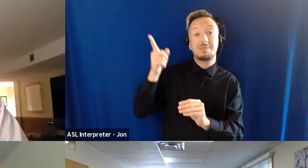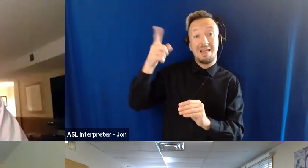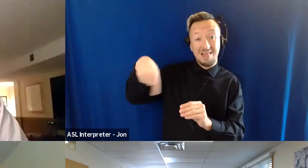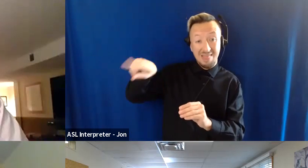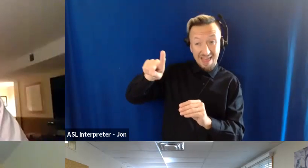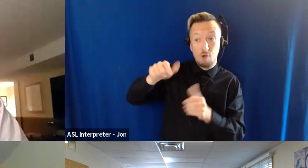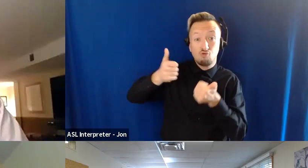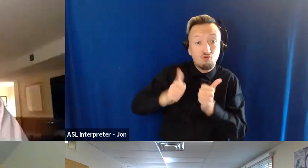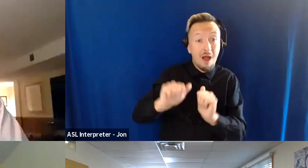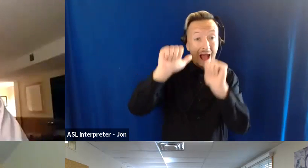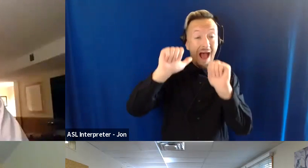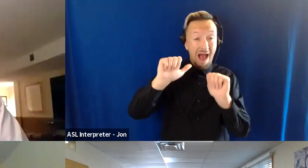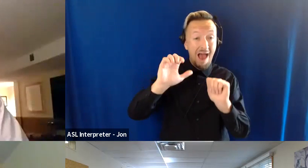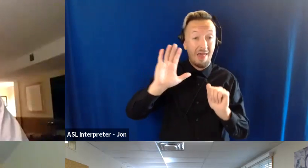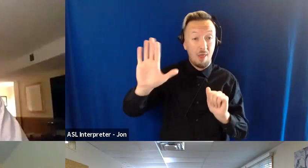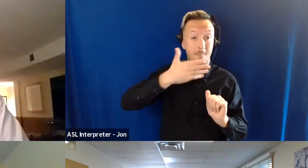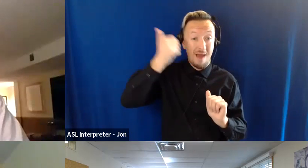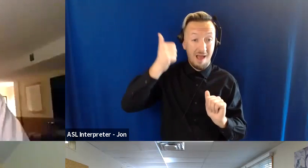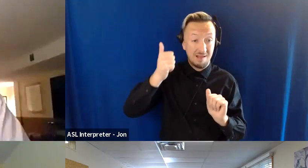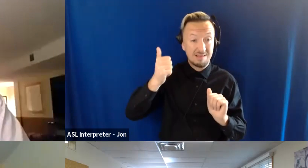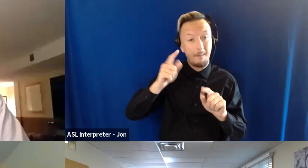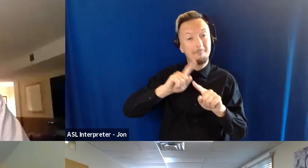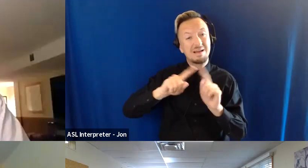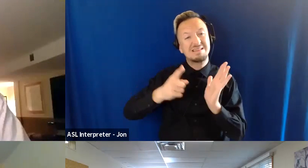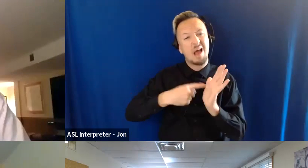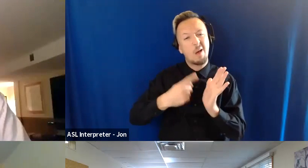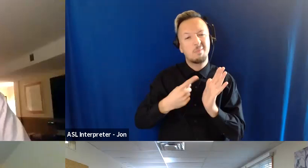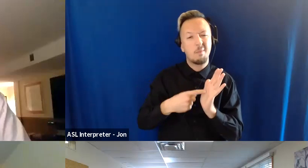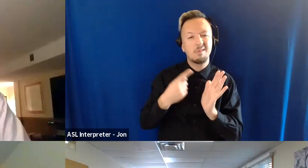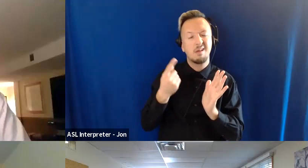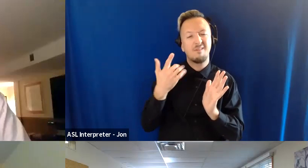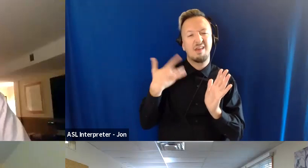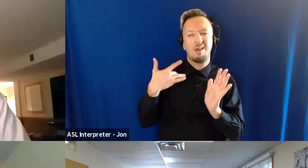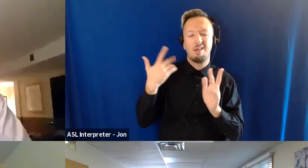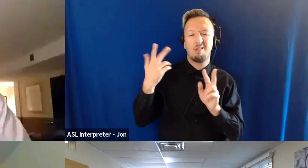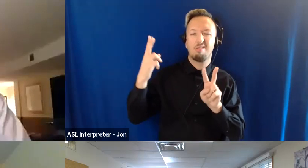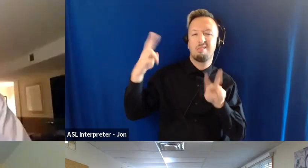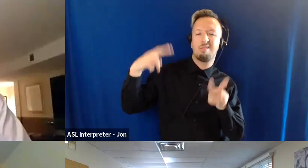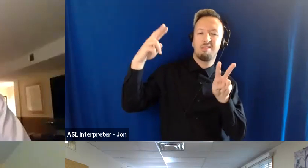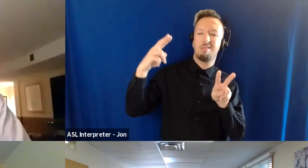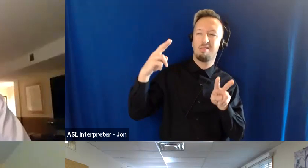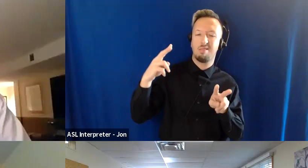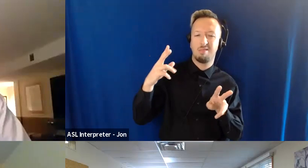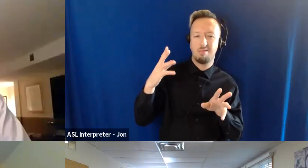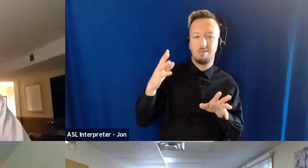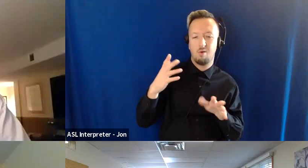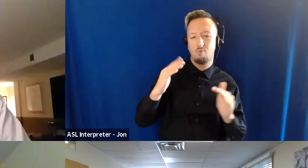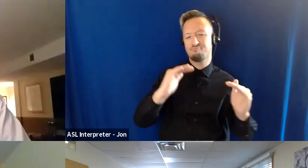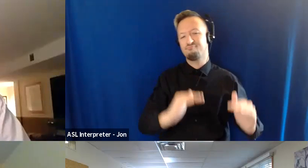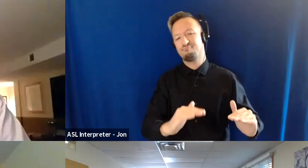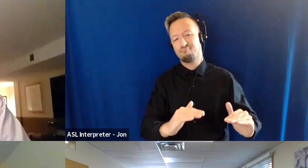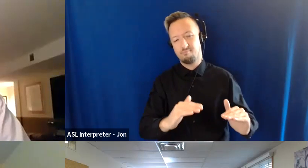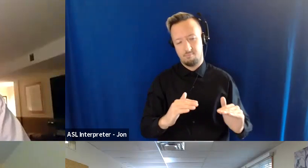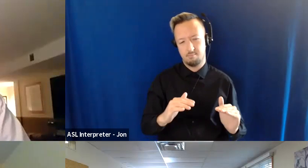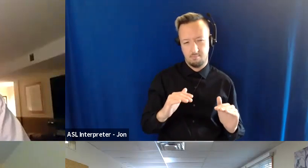a lot of times as sounding somewhat condescending or patronizing, if you will. And